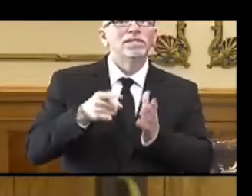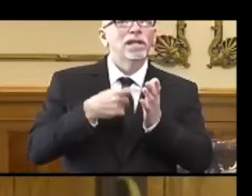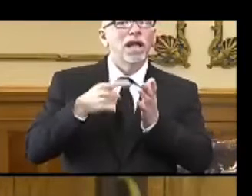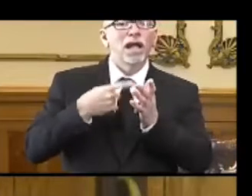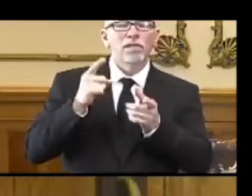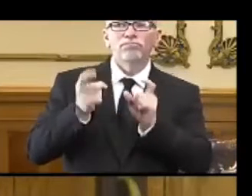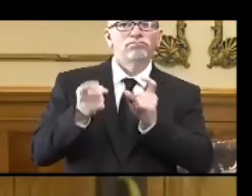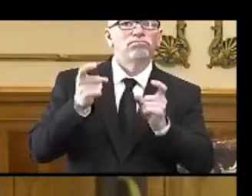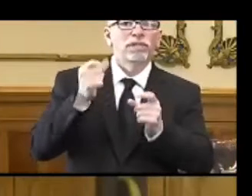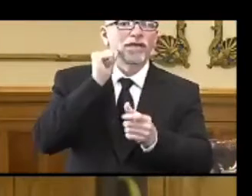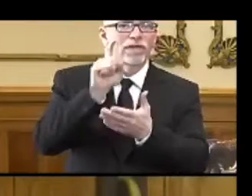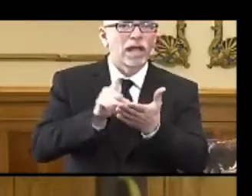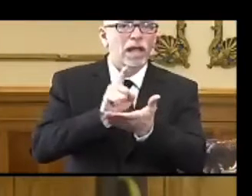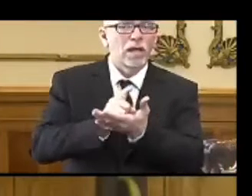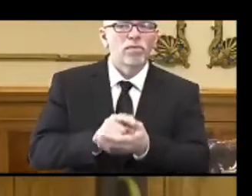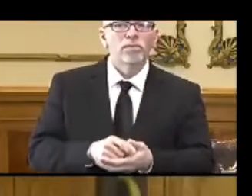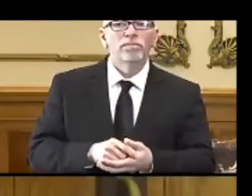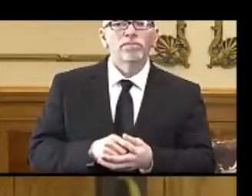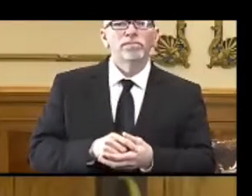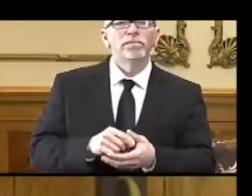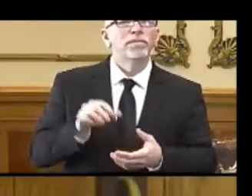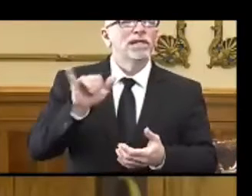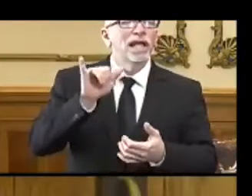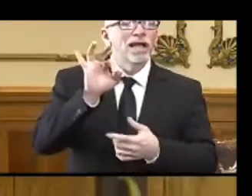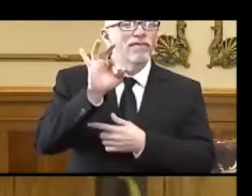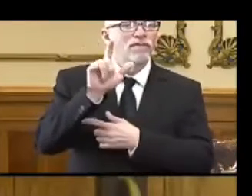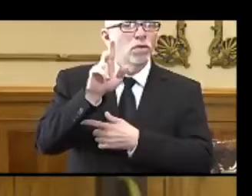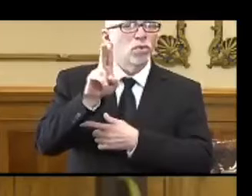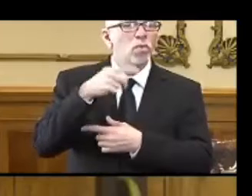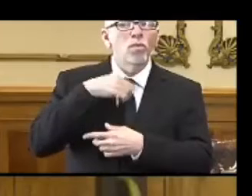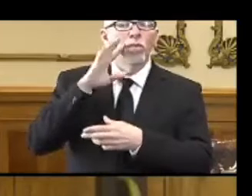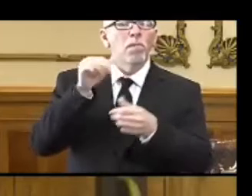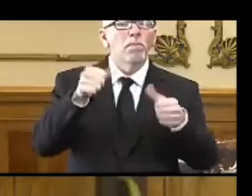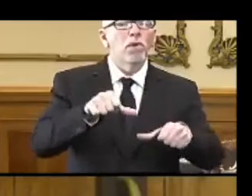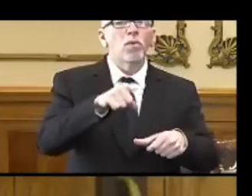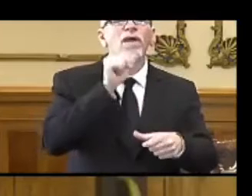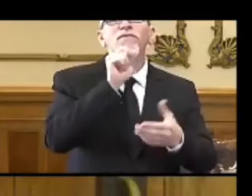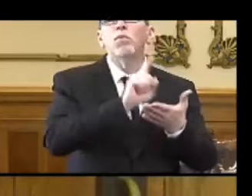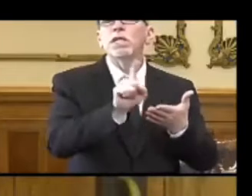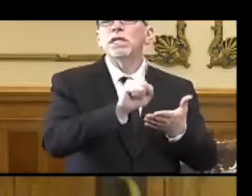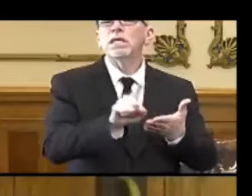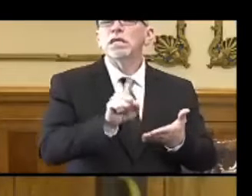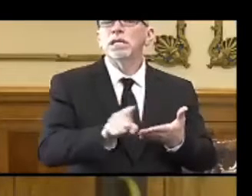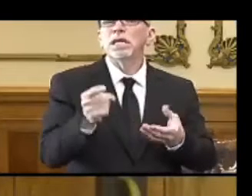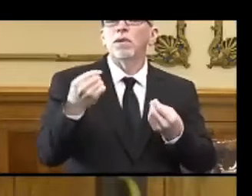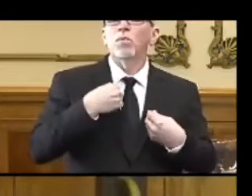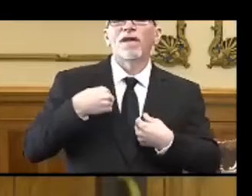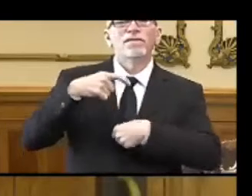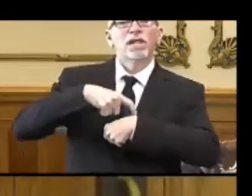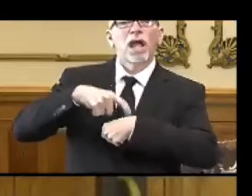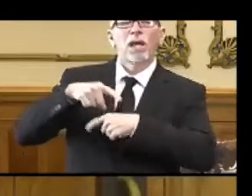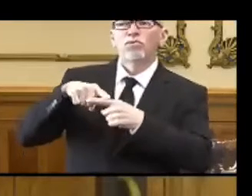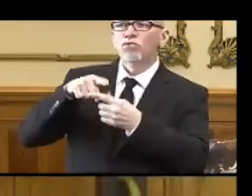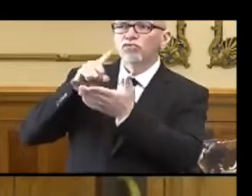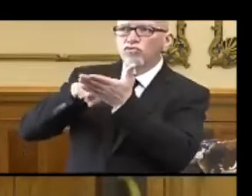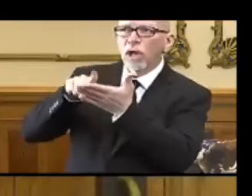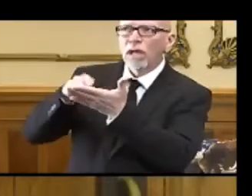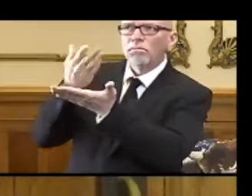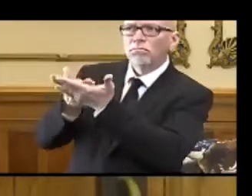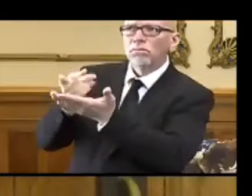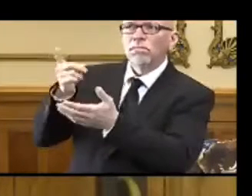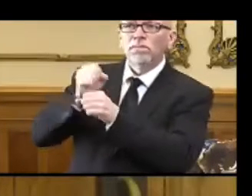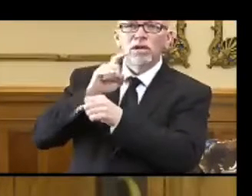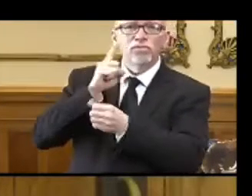hourly. Normally, with something like influenza, we'll post that data on a weekly basis, giving us time to verify the data,